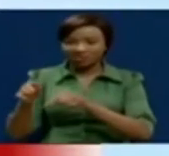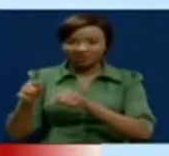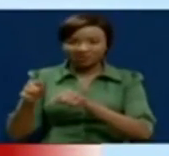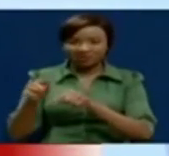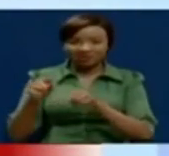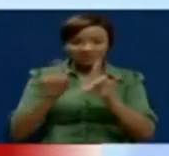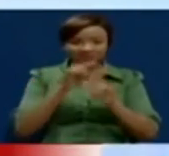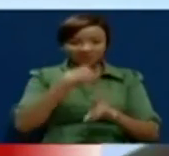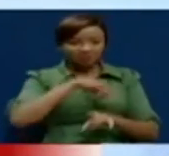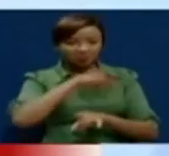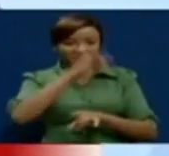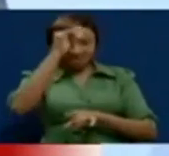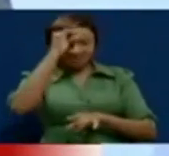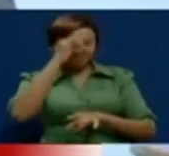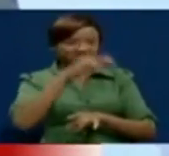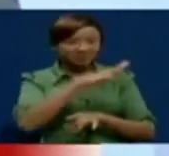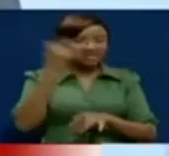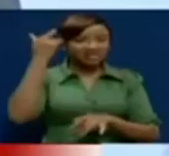PR exercise.